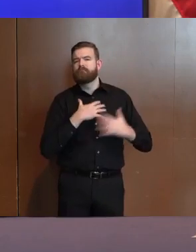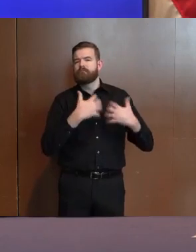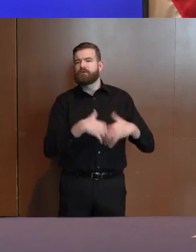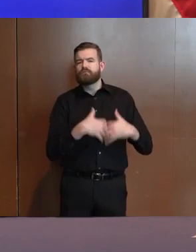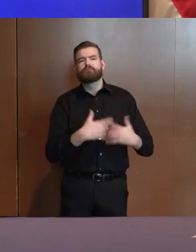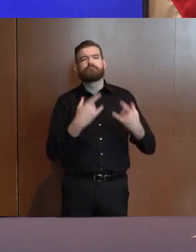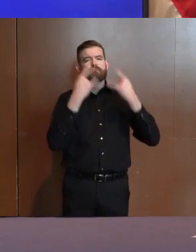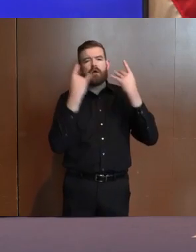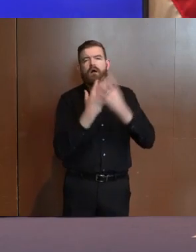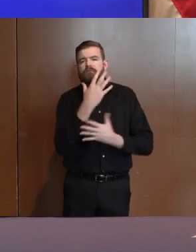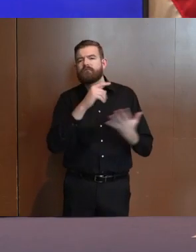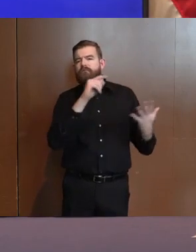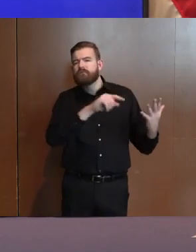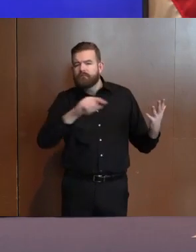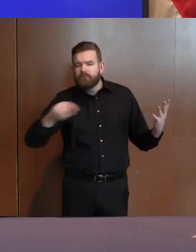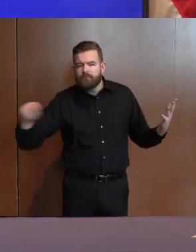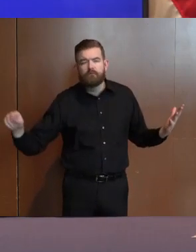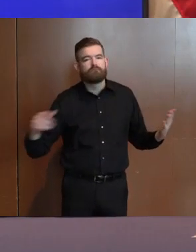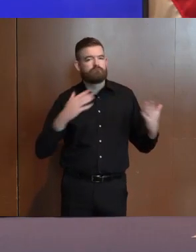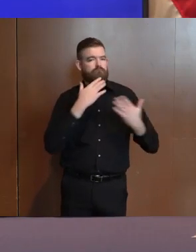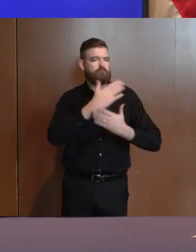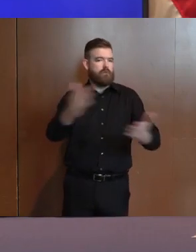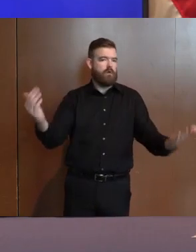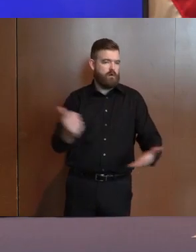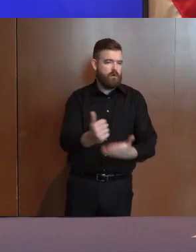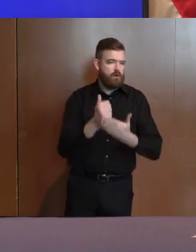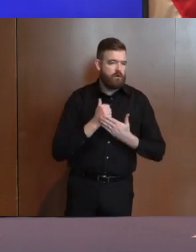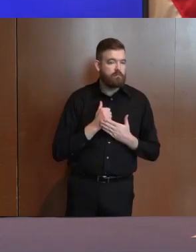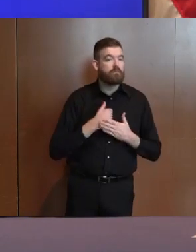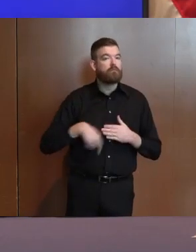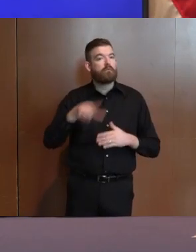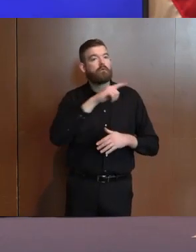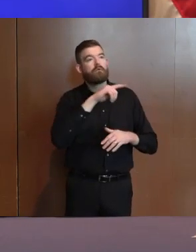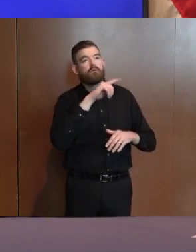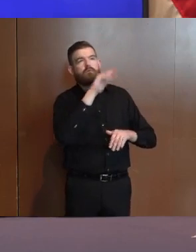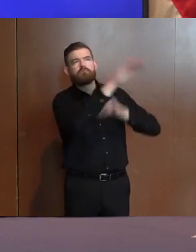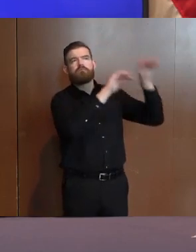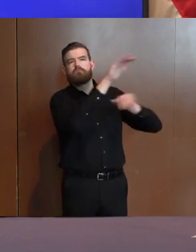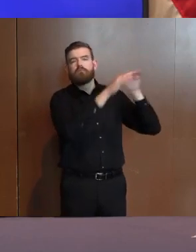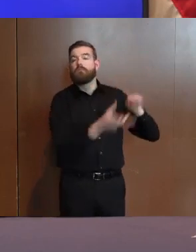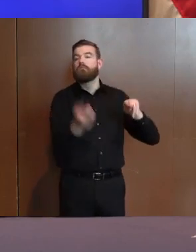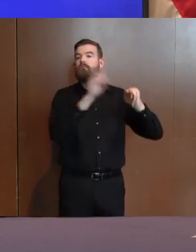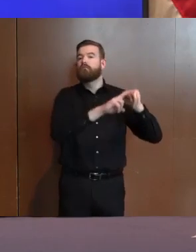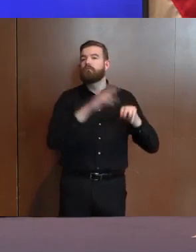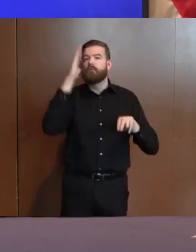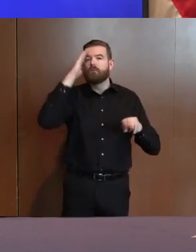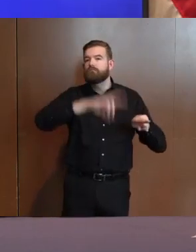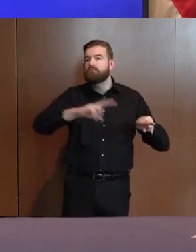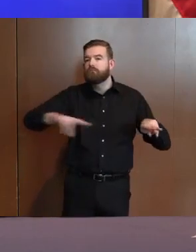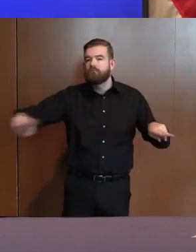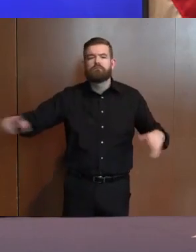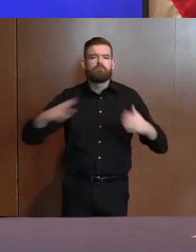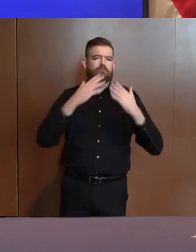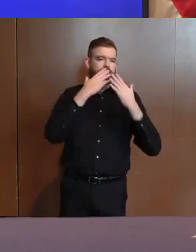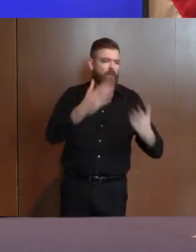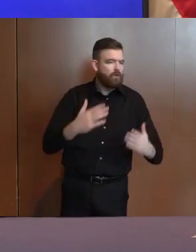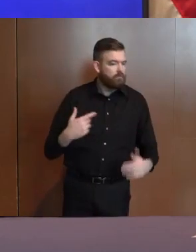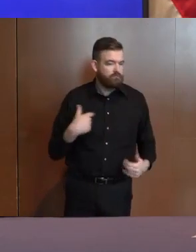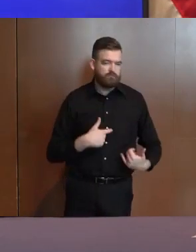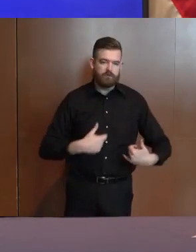build out beds. Let me just say, those are all works in progress. We have still a